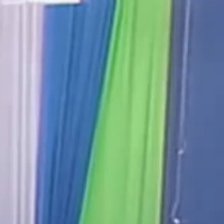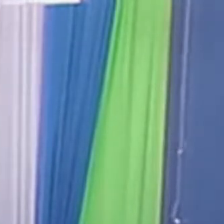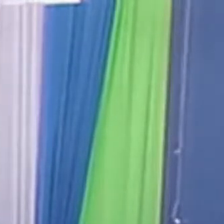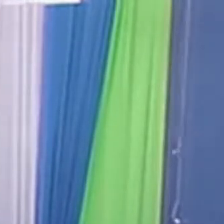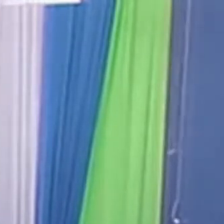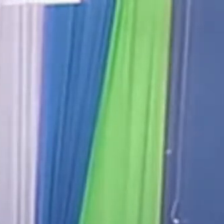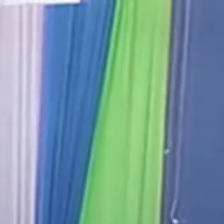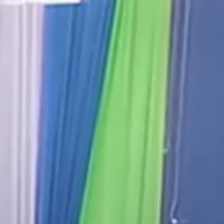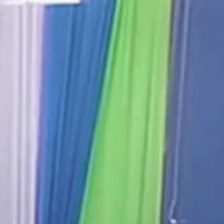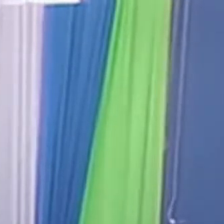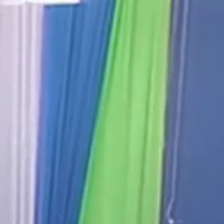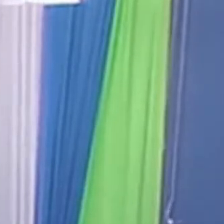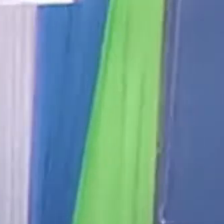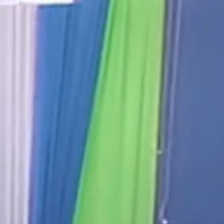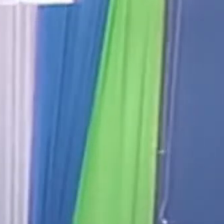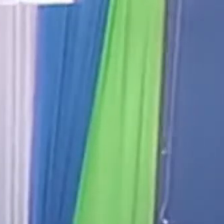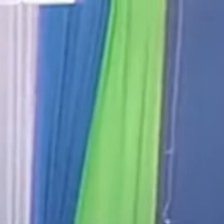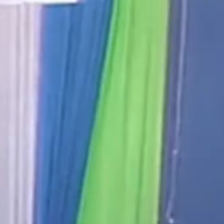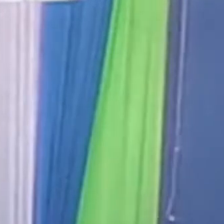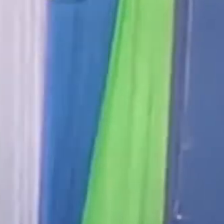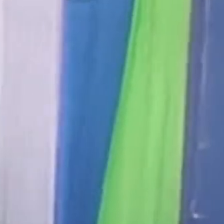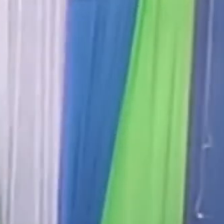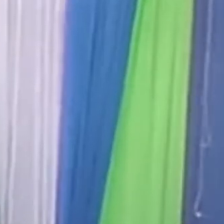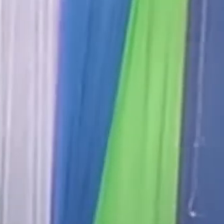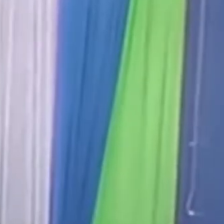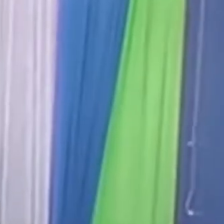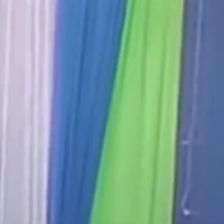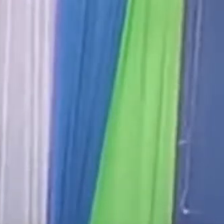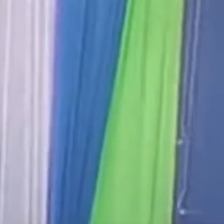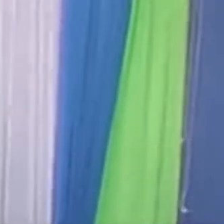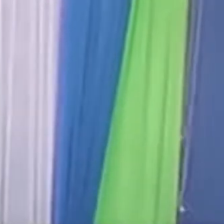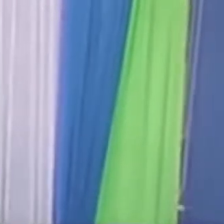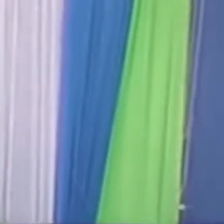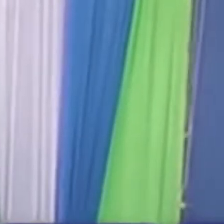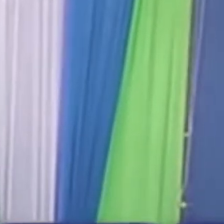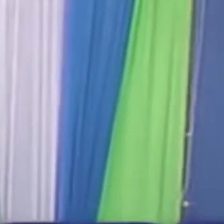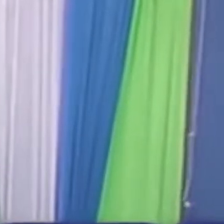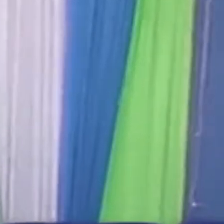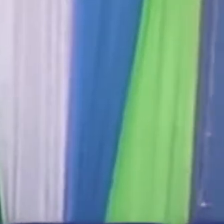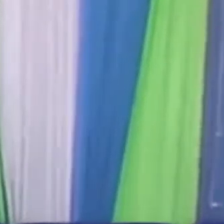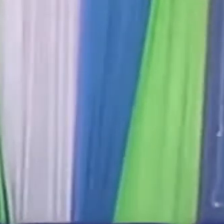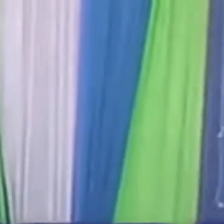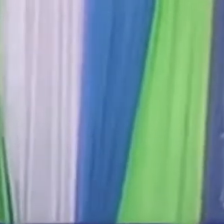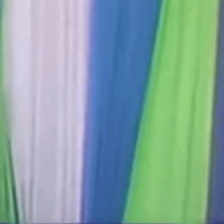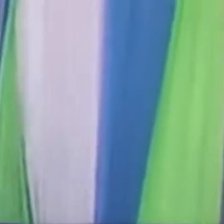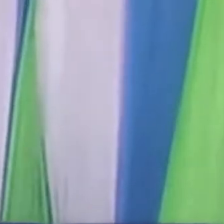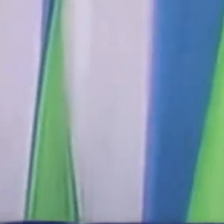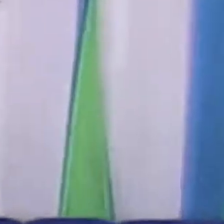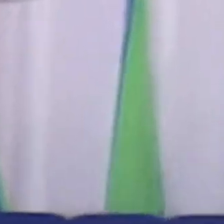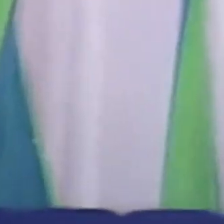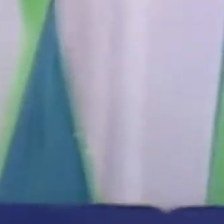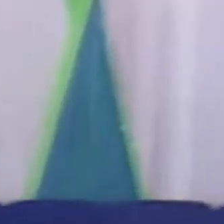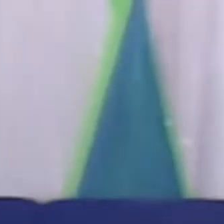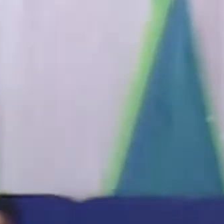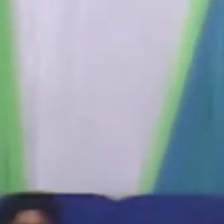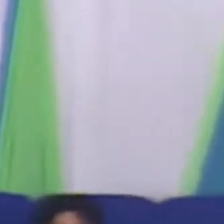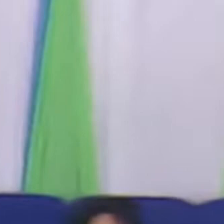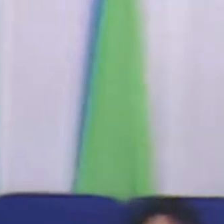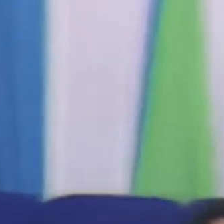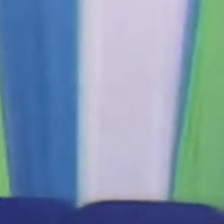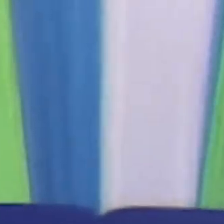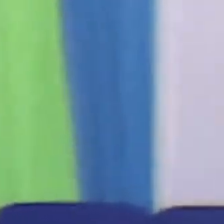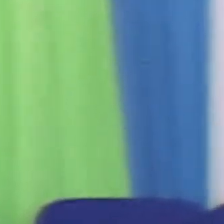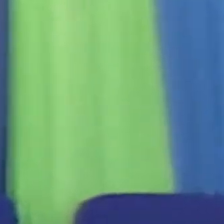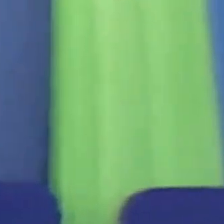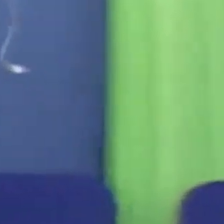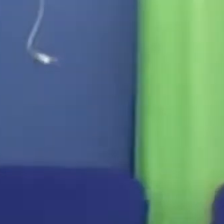who have joined us online, are you happy to be a part of this morning service? Really, always good to join